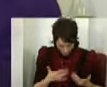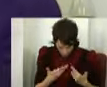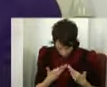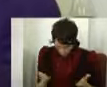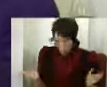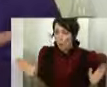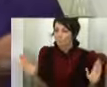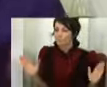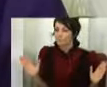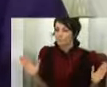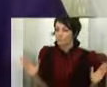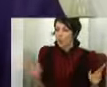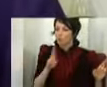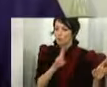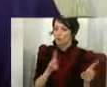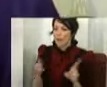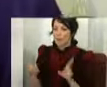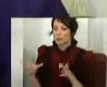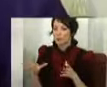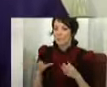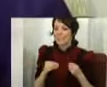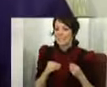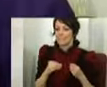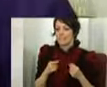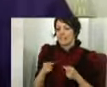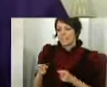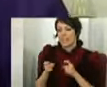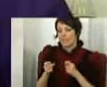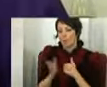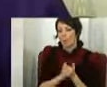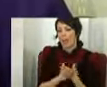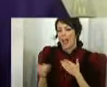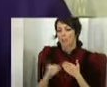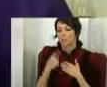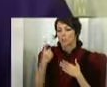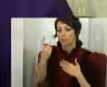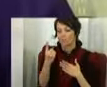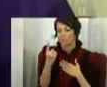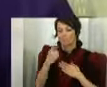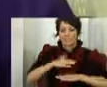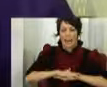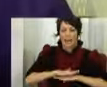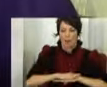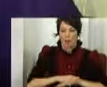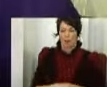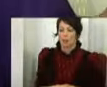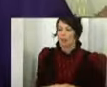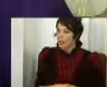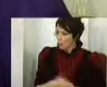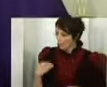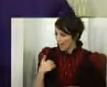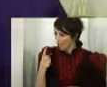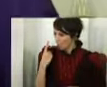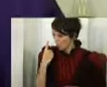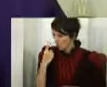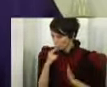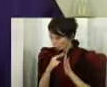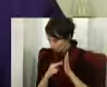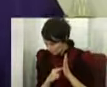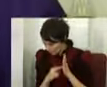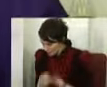to receive whatever that gift might be for you as you come to this table. We do have only one